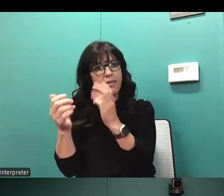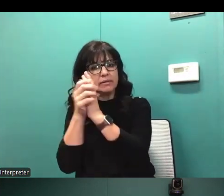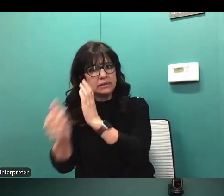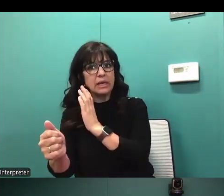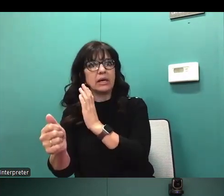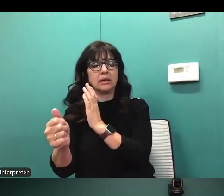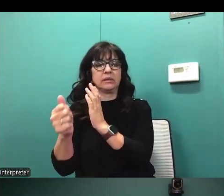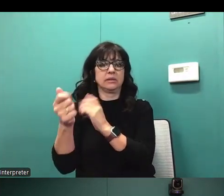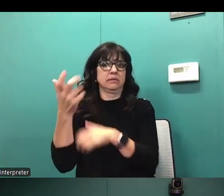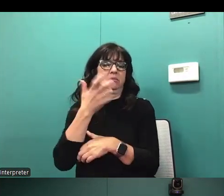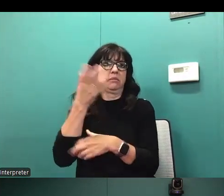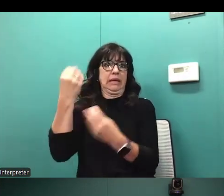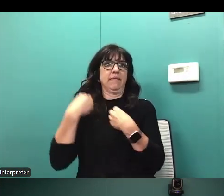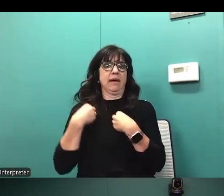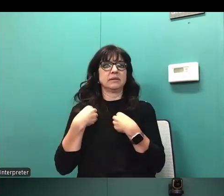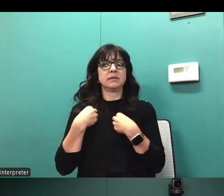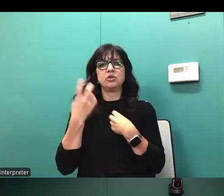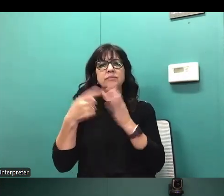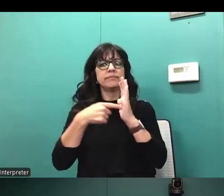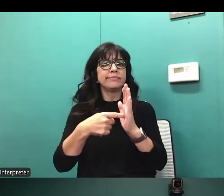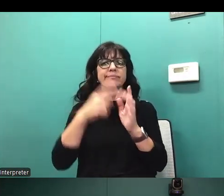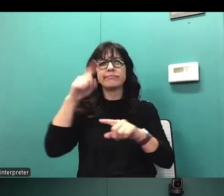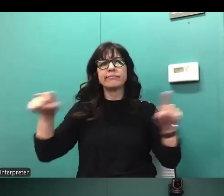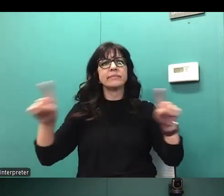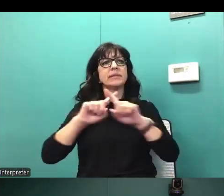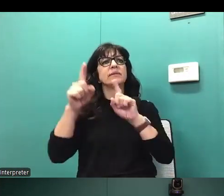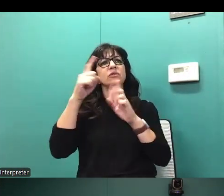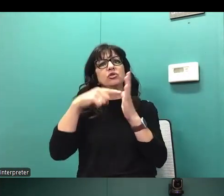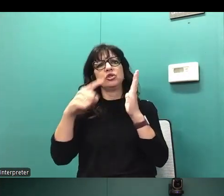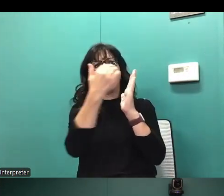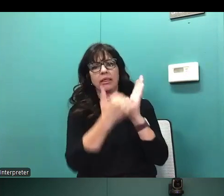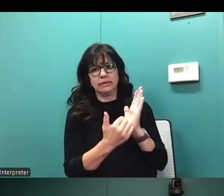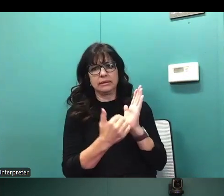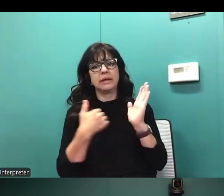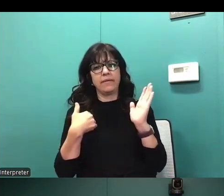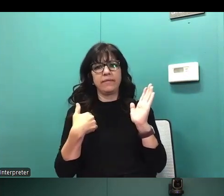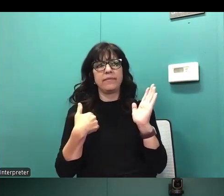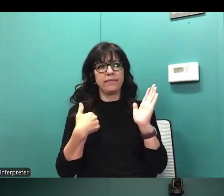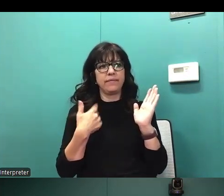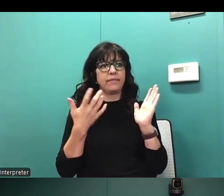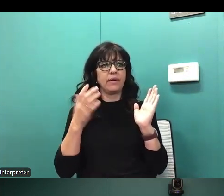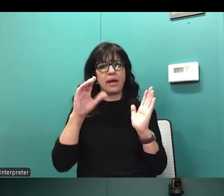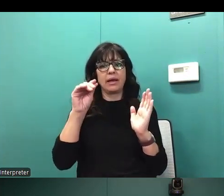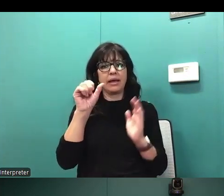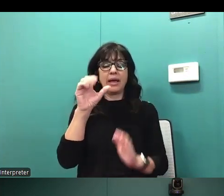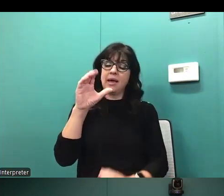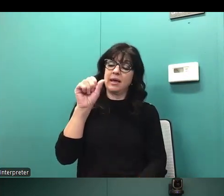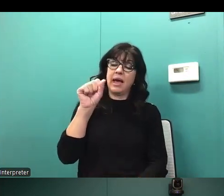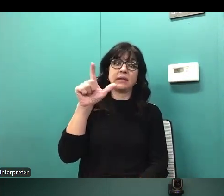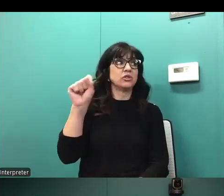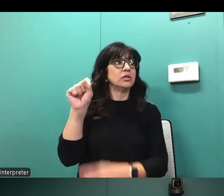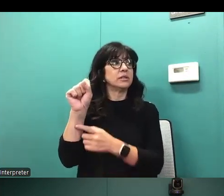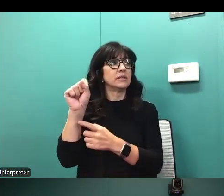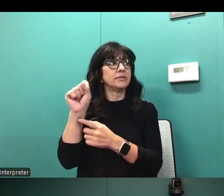And this is just an example that there are lots of checklists out there. As we know, the CASELs, look at